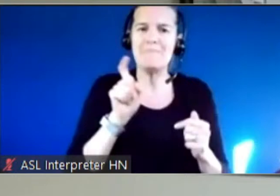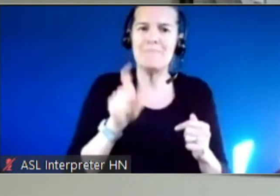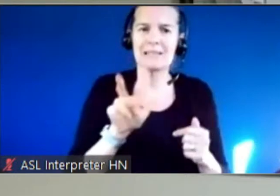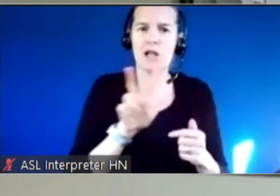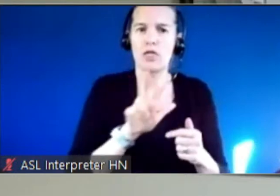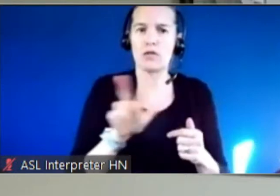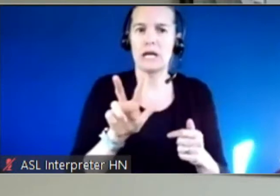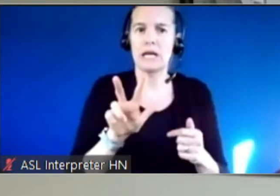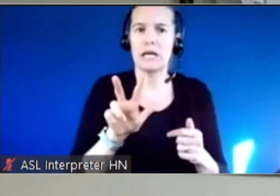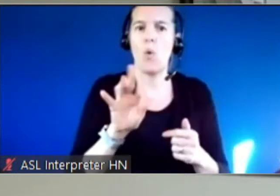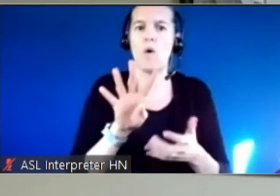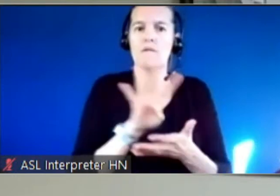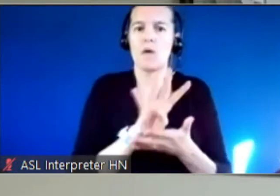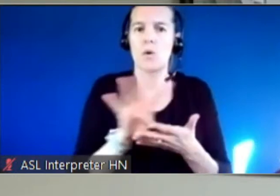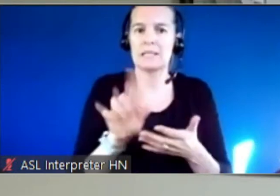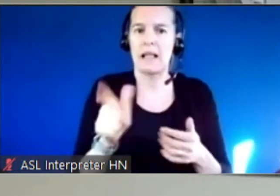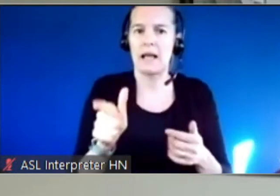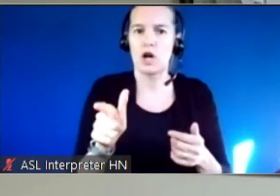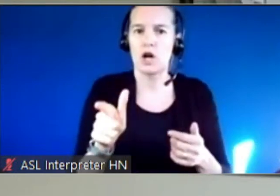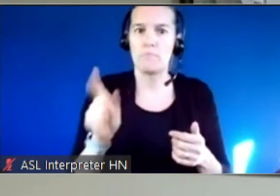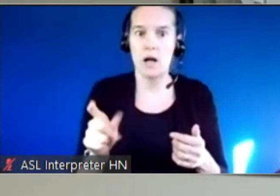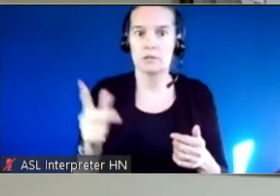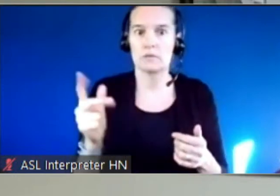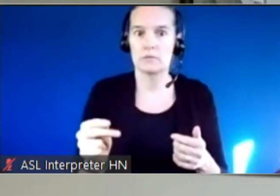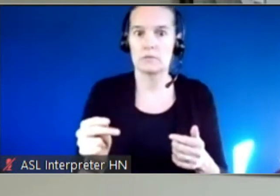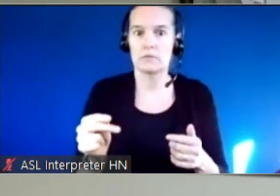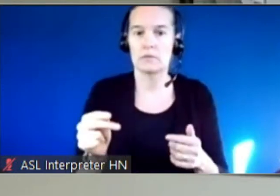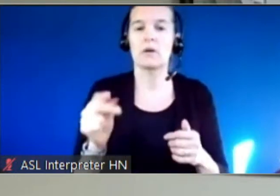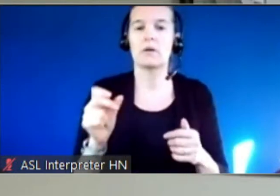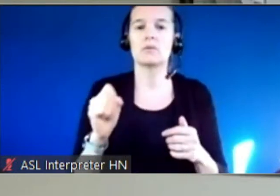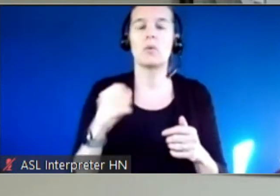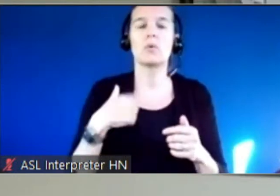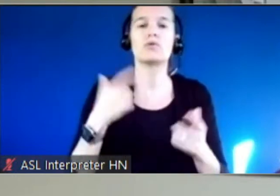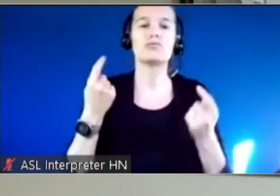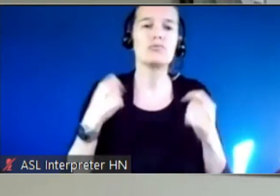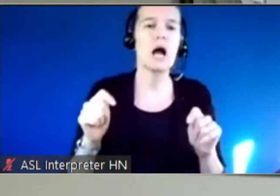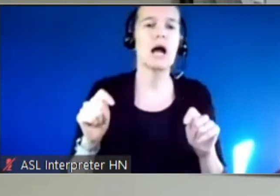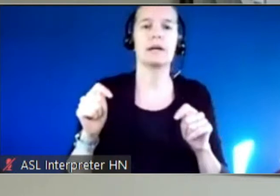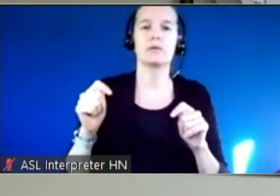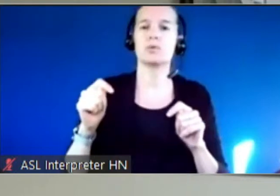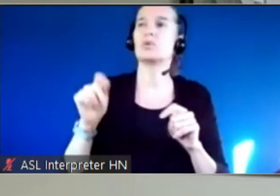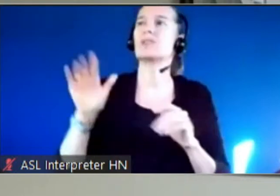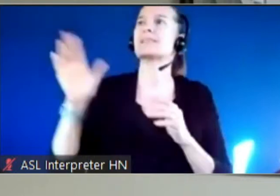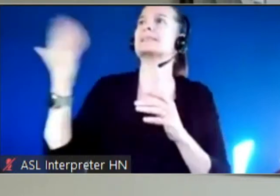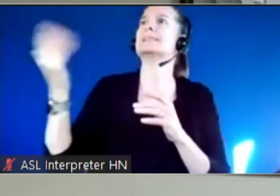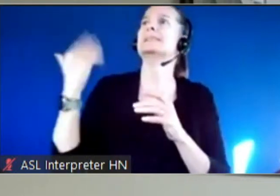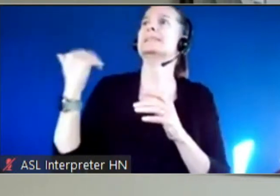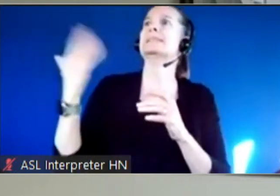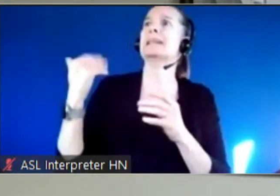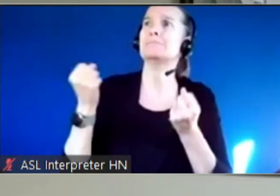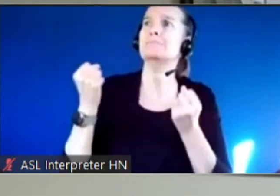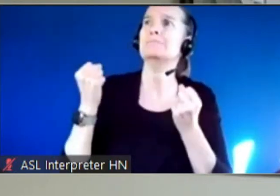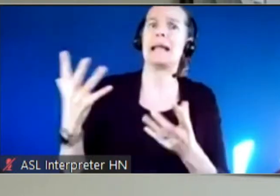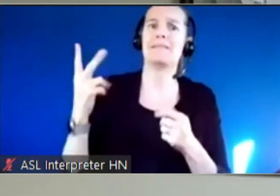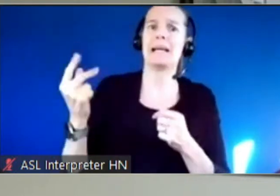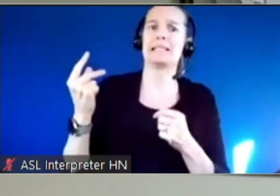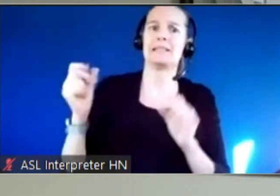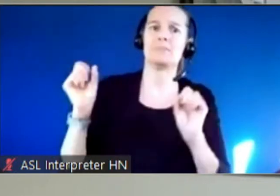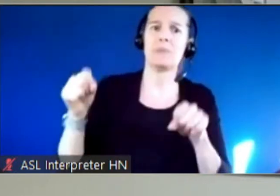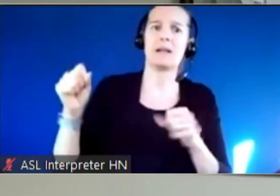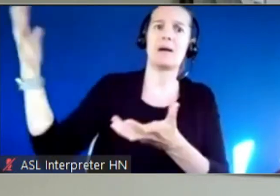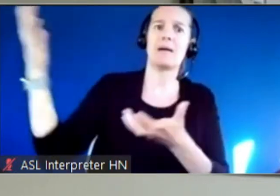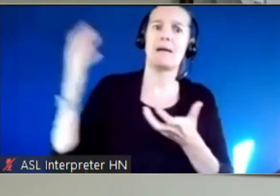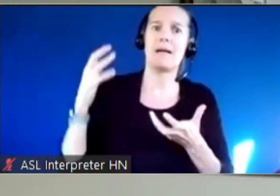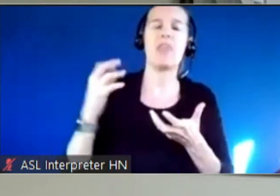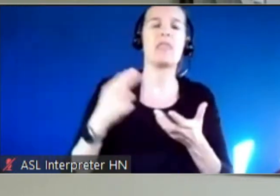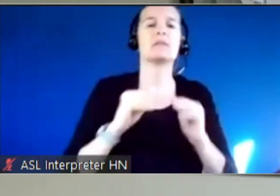second vaccines. But we're trying to get as many vaccines as we possibly can and distribute them as fairly as we can throughout the